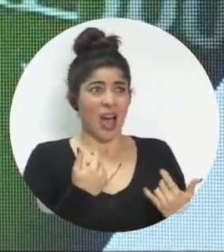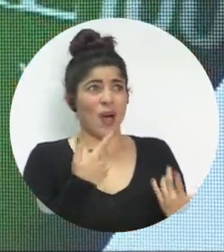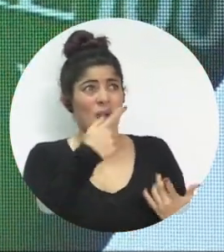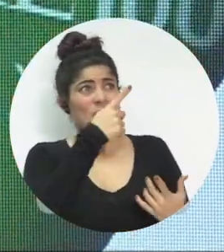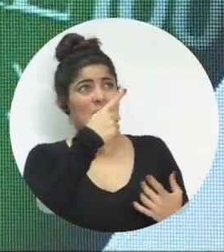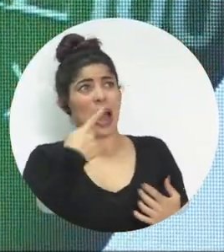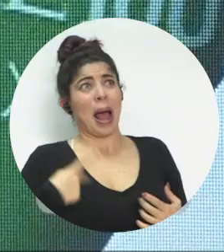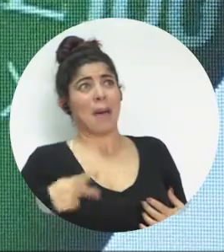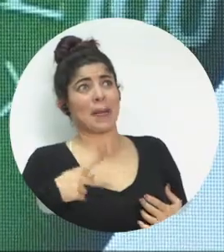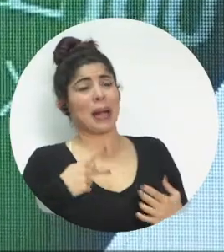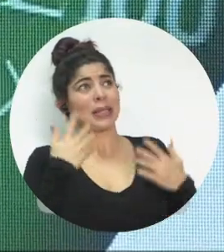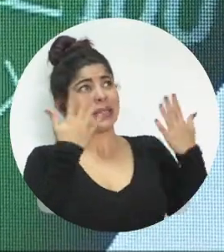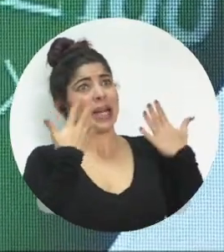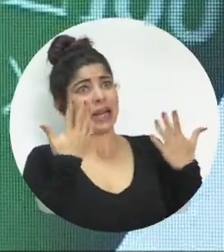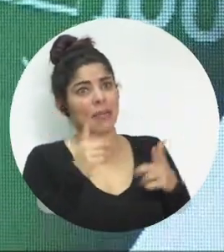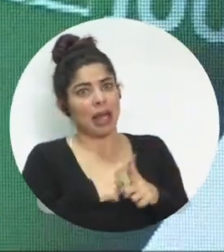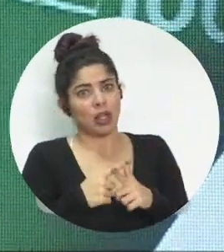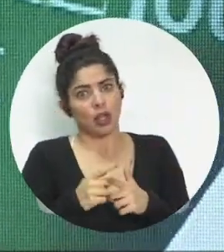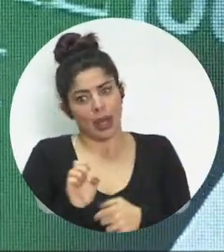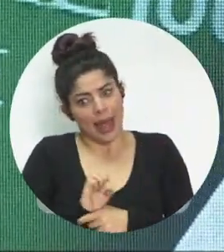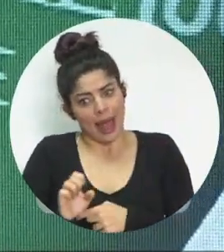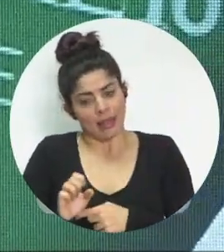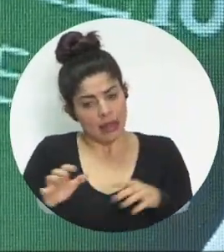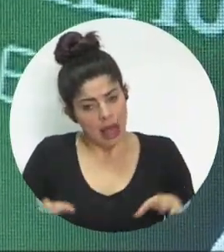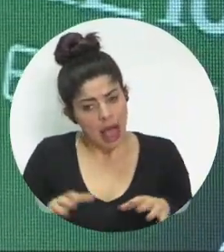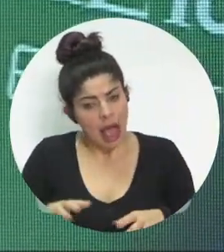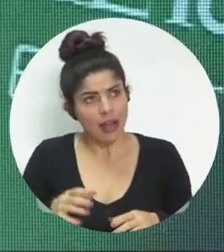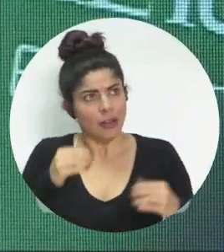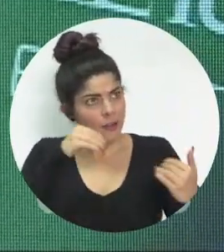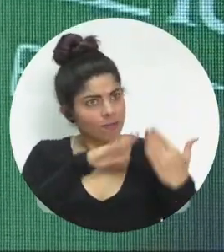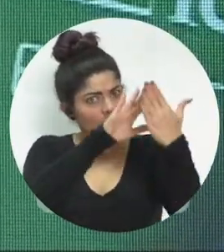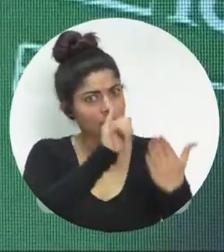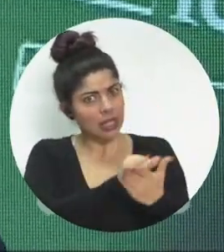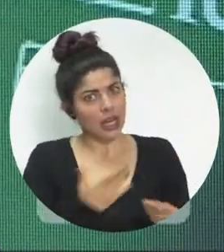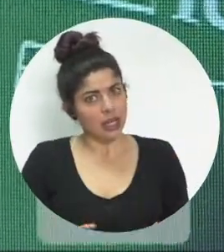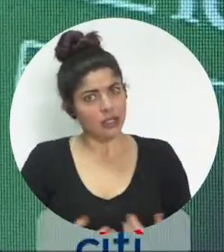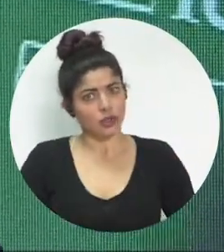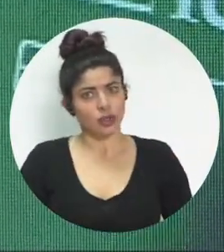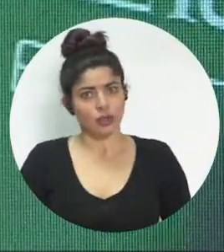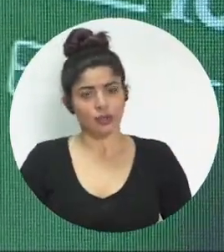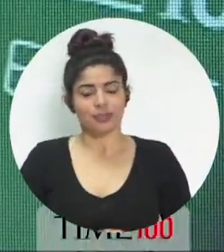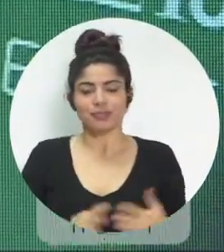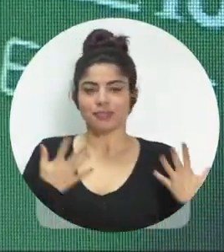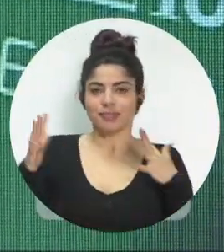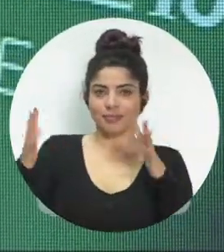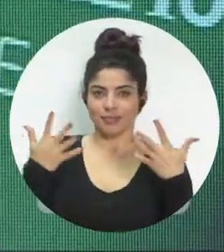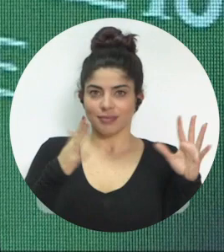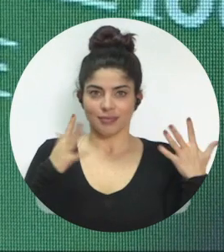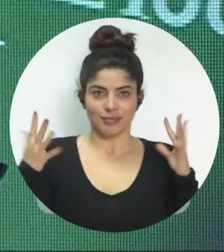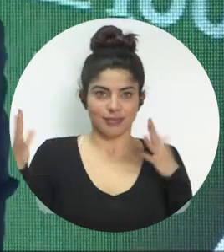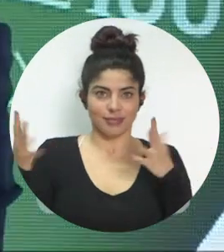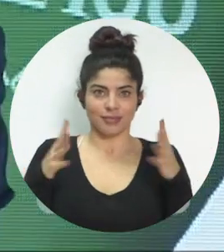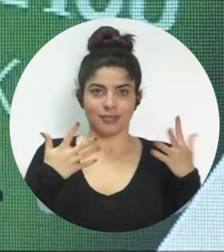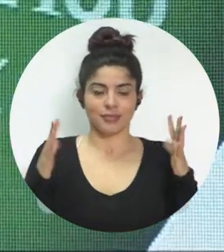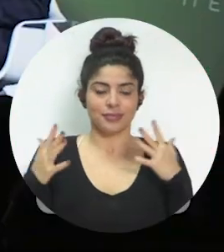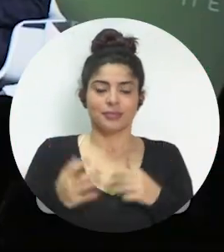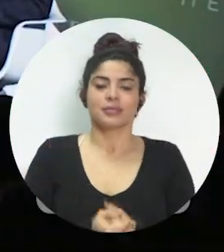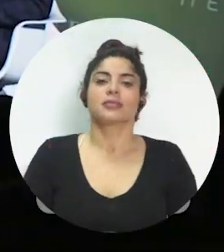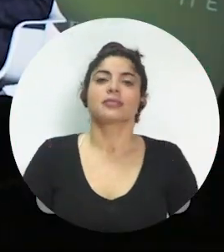it's an ethical decision. If there's a threat for our planet, then it's ethical to take action and to tackle that.